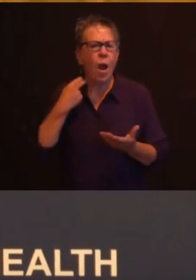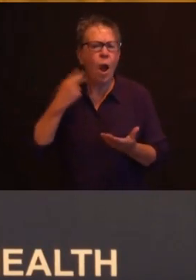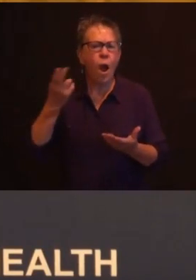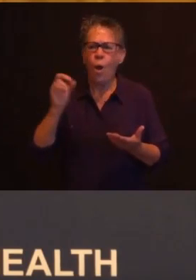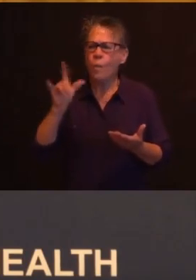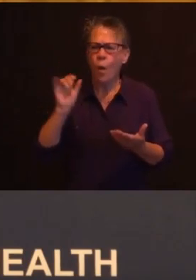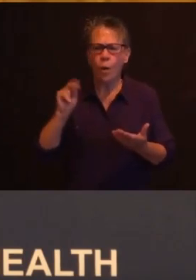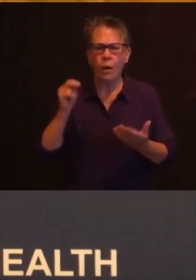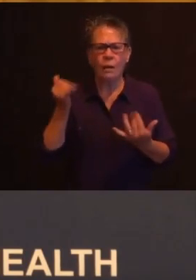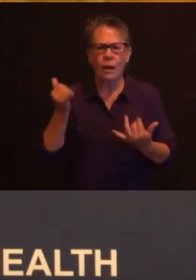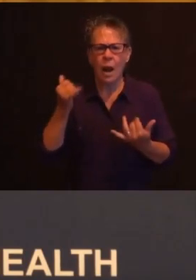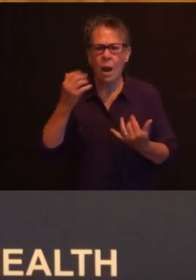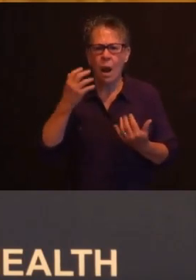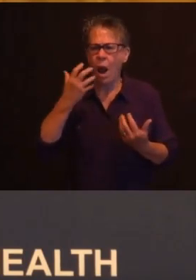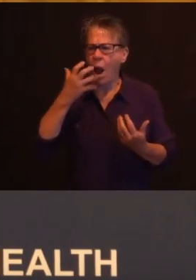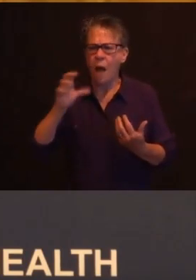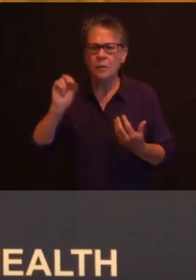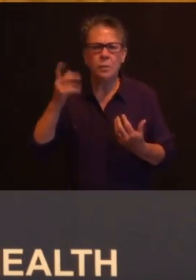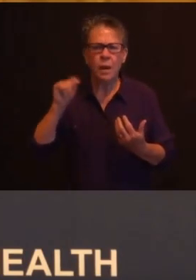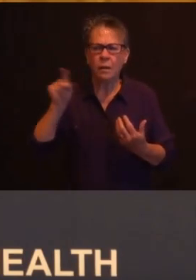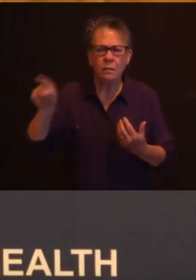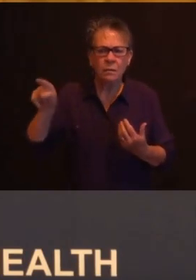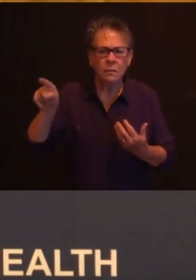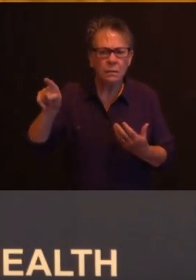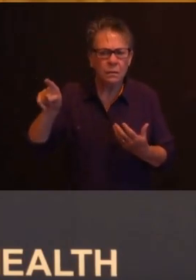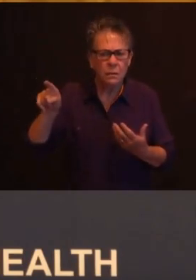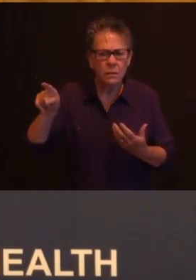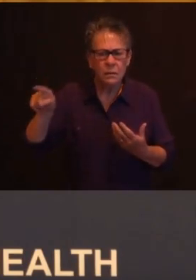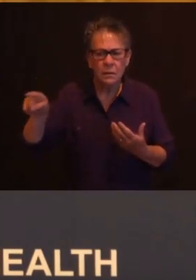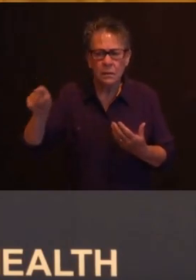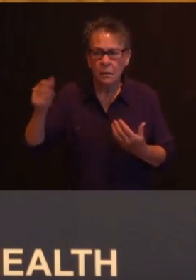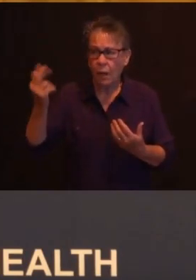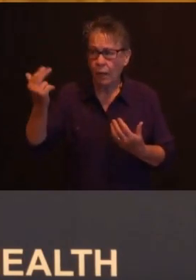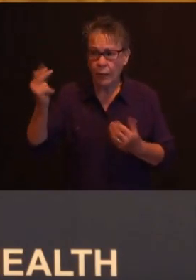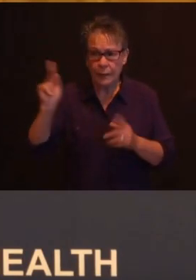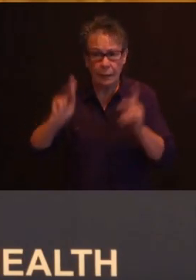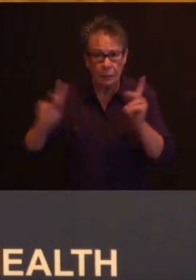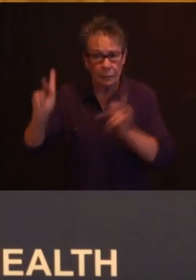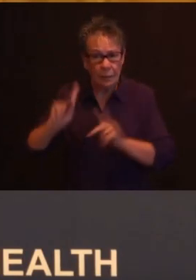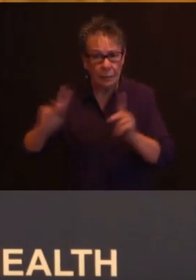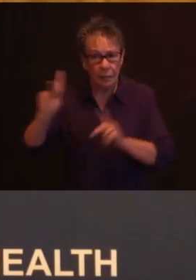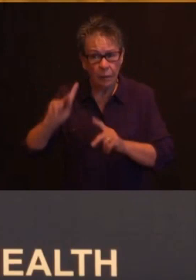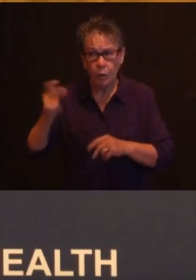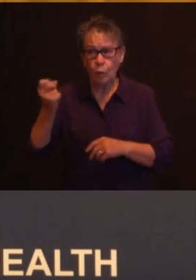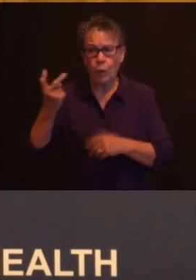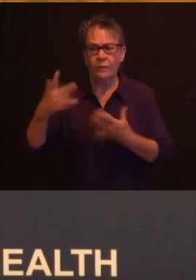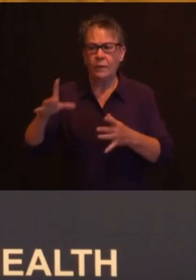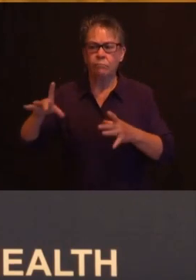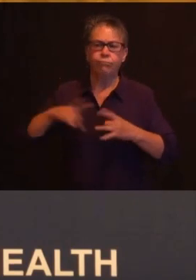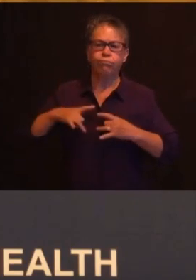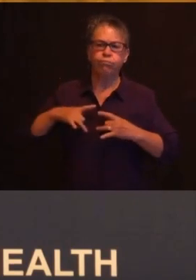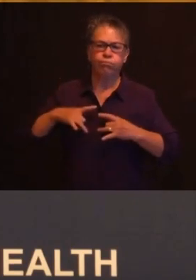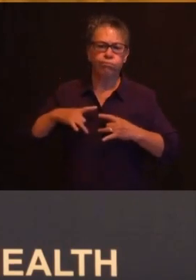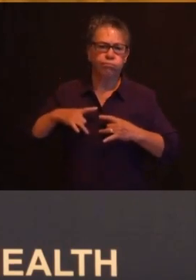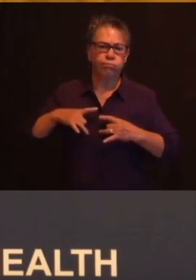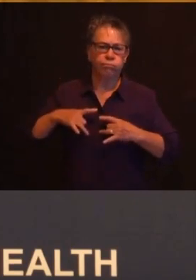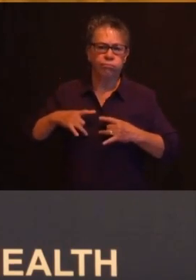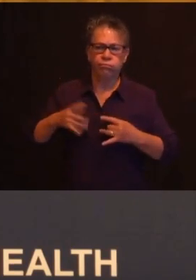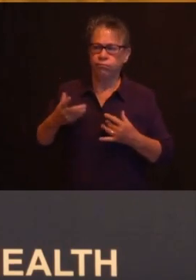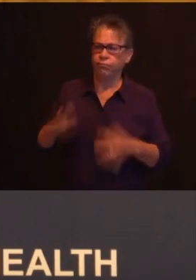of the 13 were from hotspot states. Do you have any more color on the? Yeah, I've got nothing to add